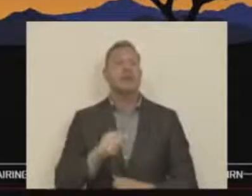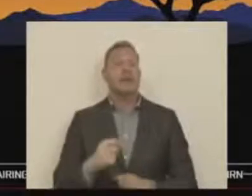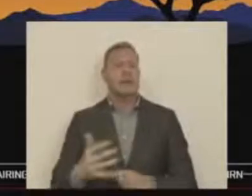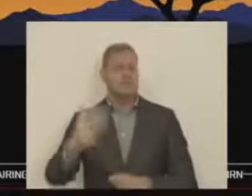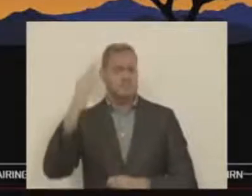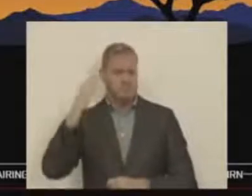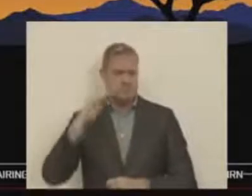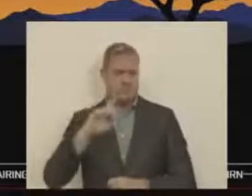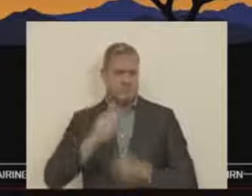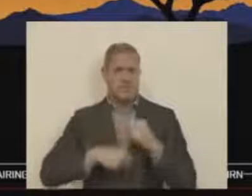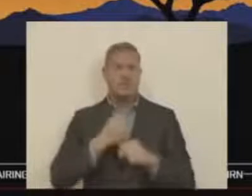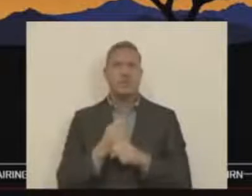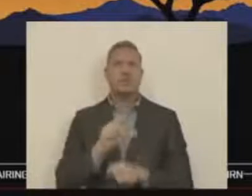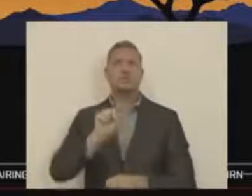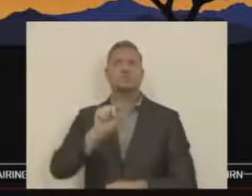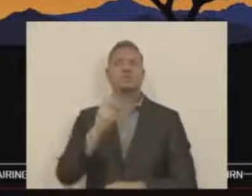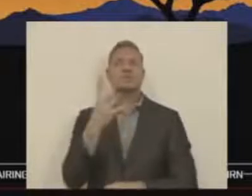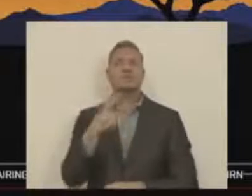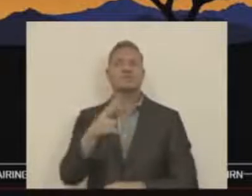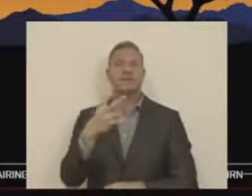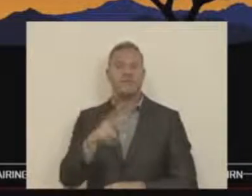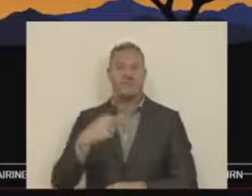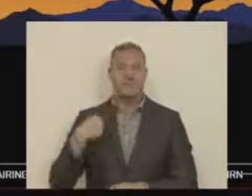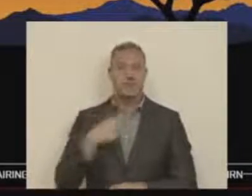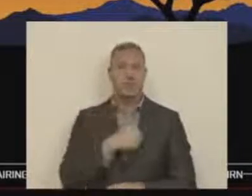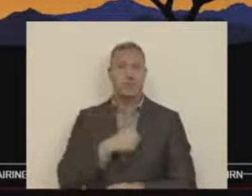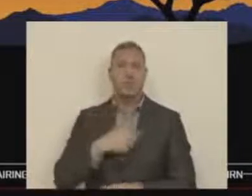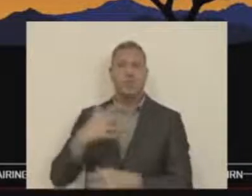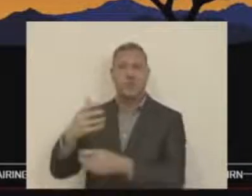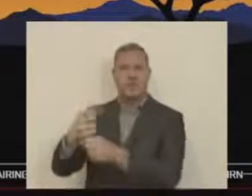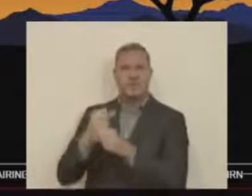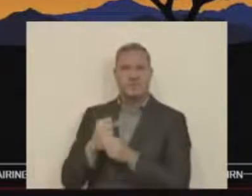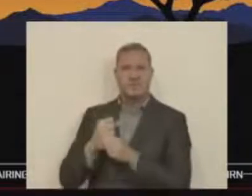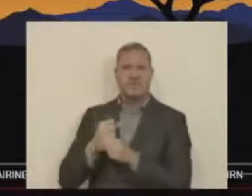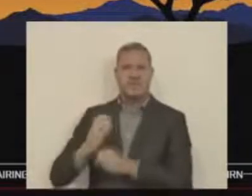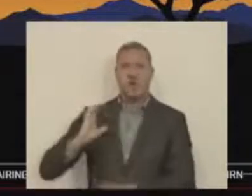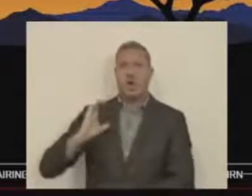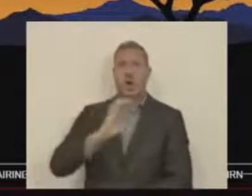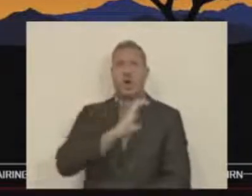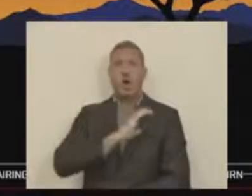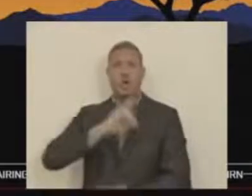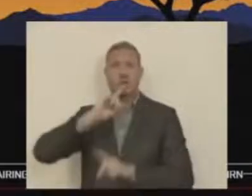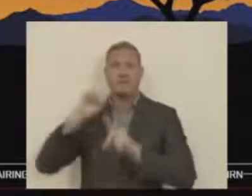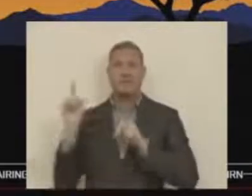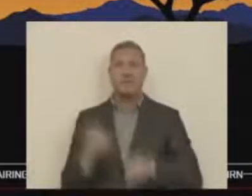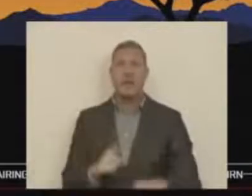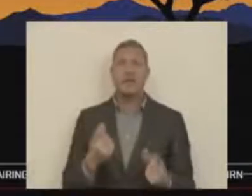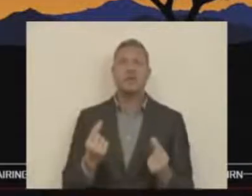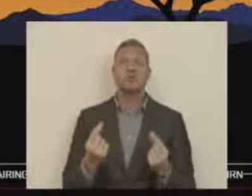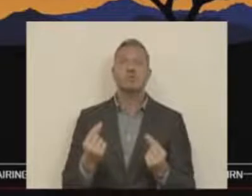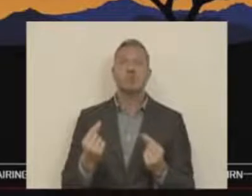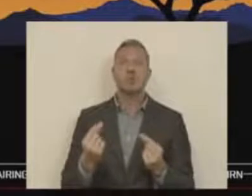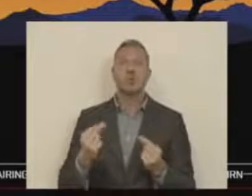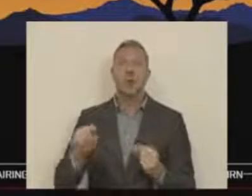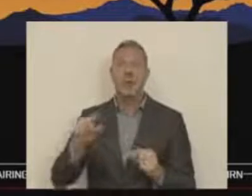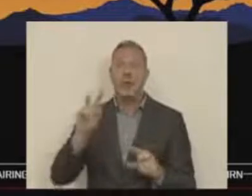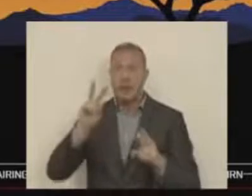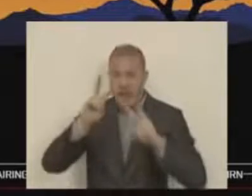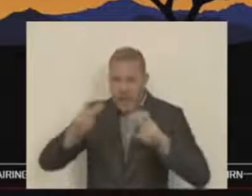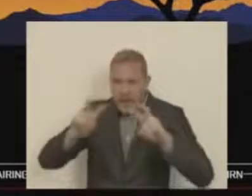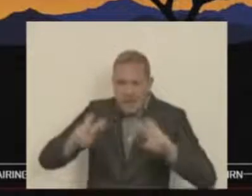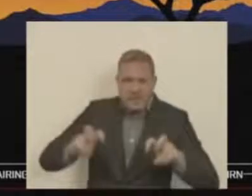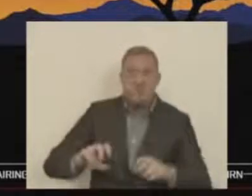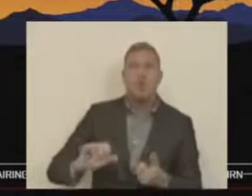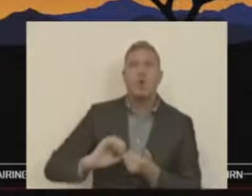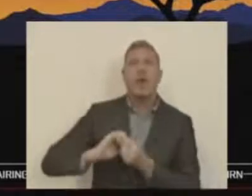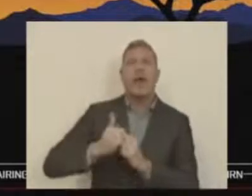2017, we received a congressional kind of mandate to go and explore how we can help the enterprise